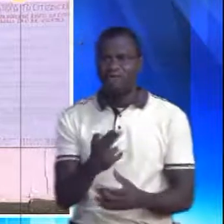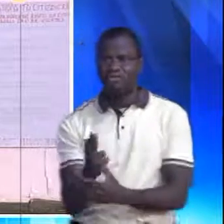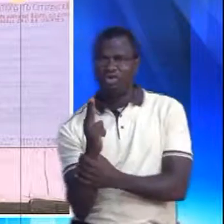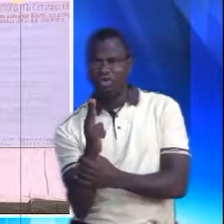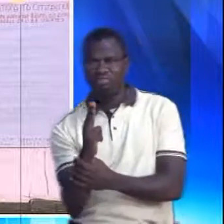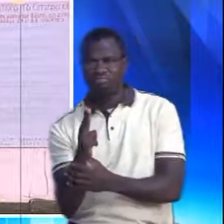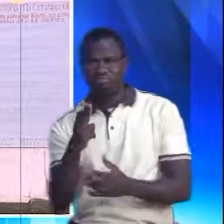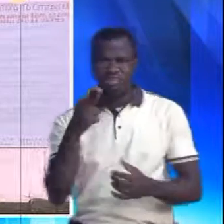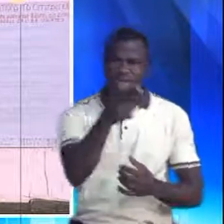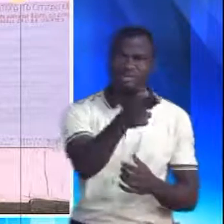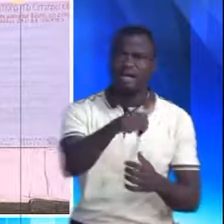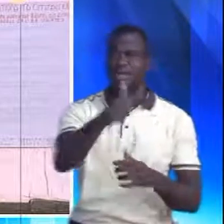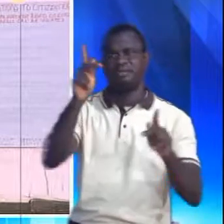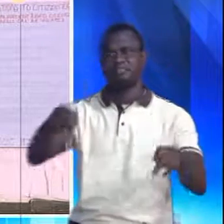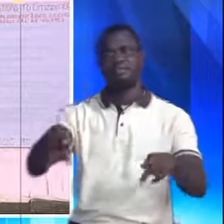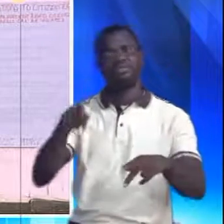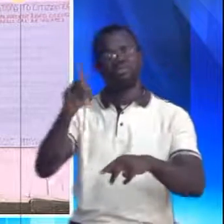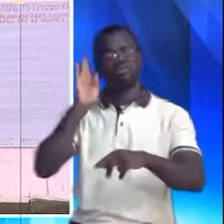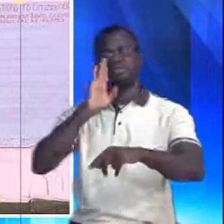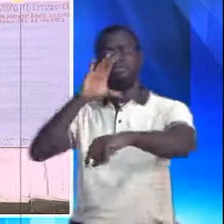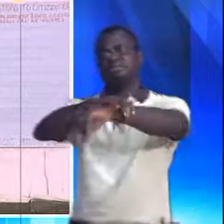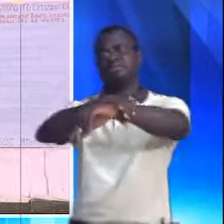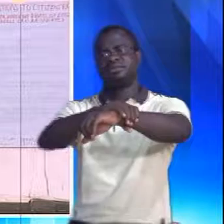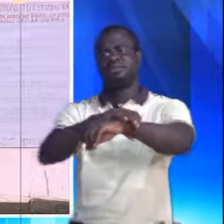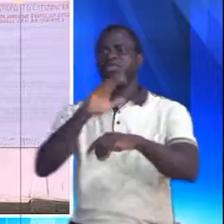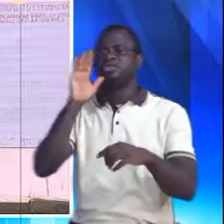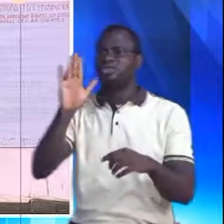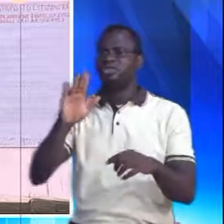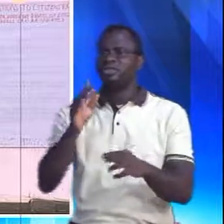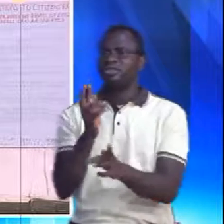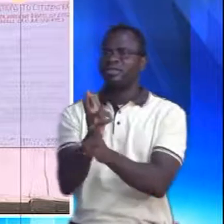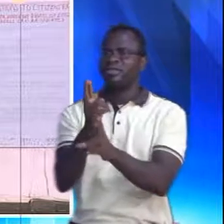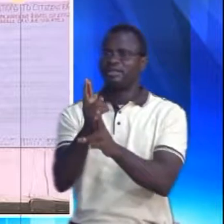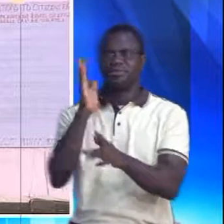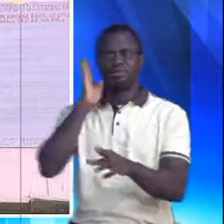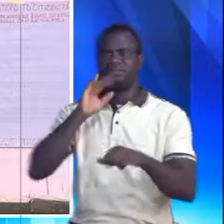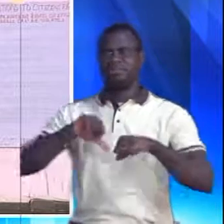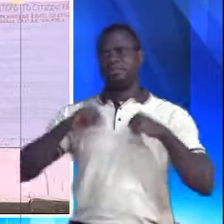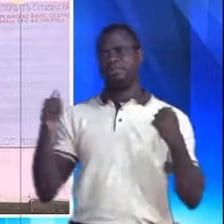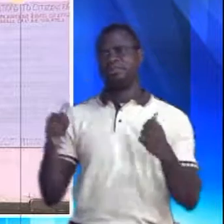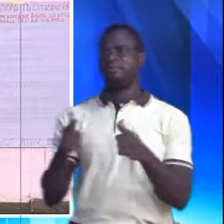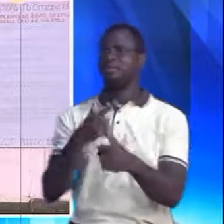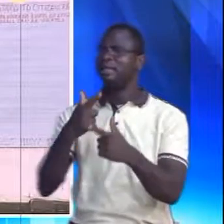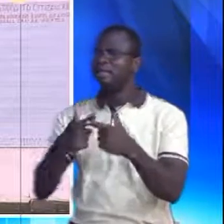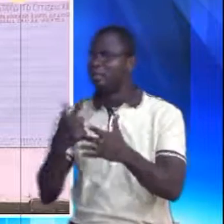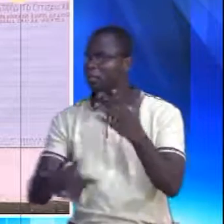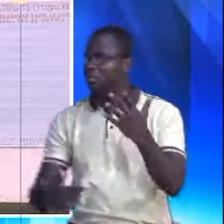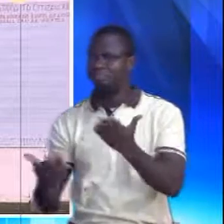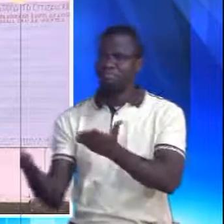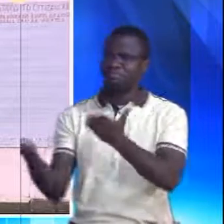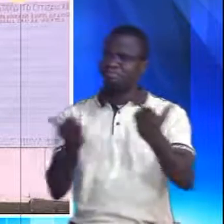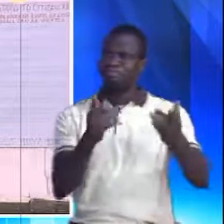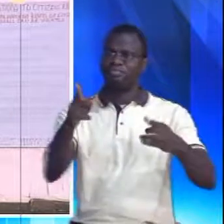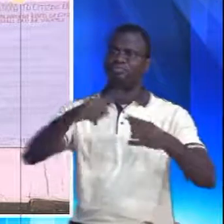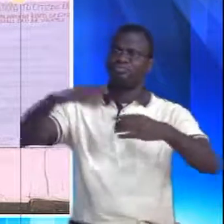intentionally, not accidentally, intentionally, you kill another person, fellow citizen, that is a crime against the state. It's